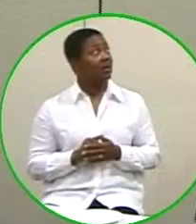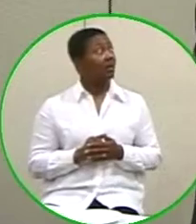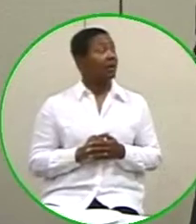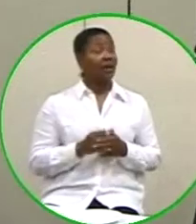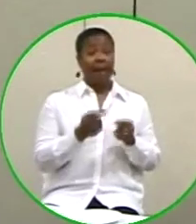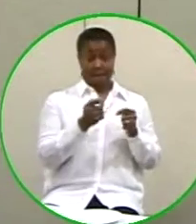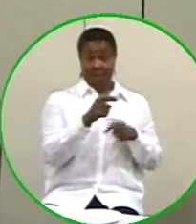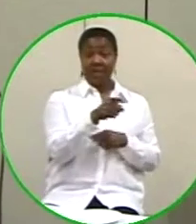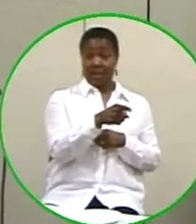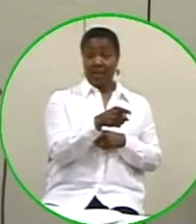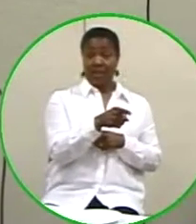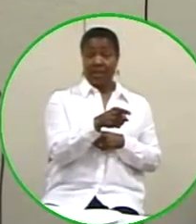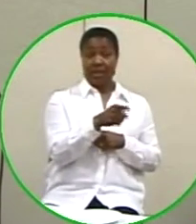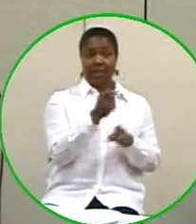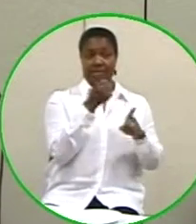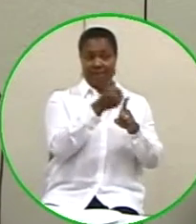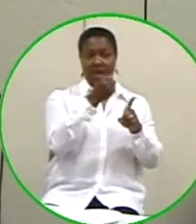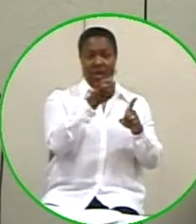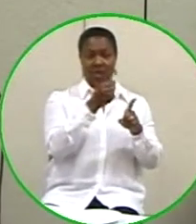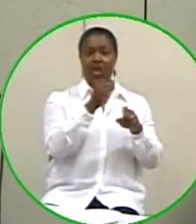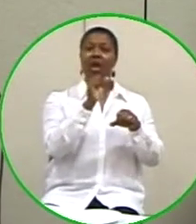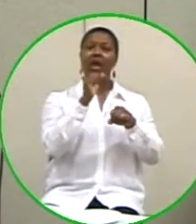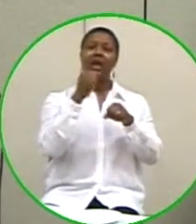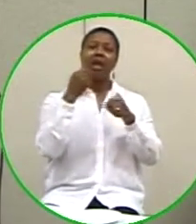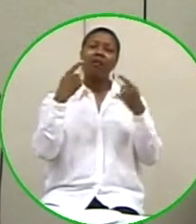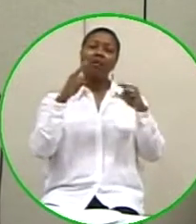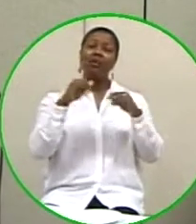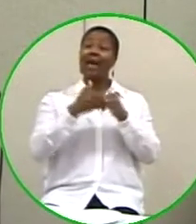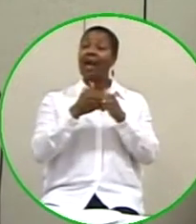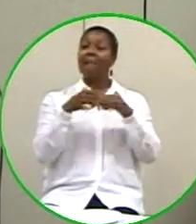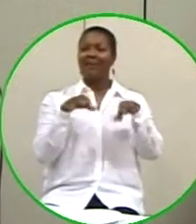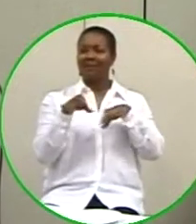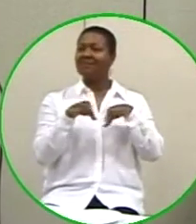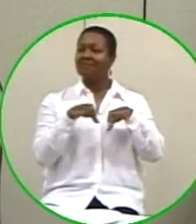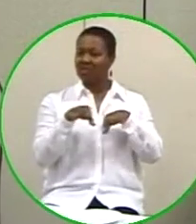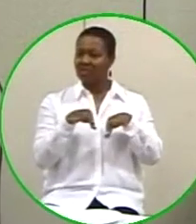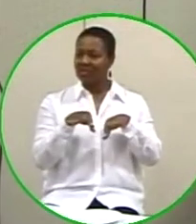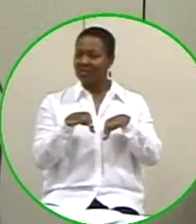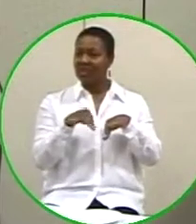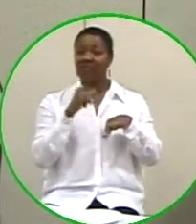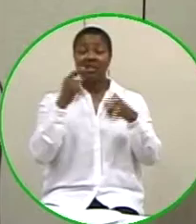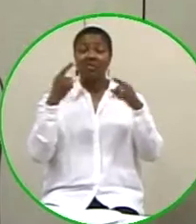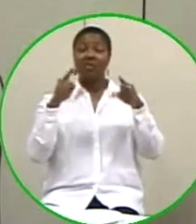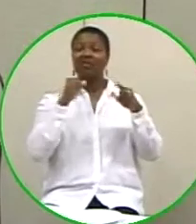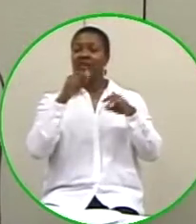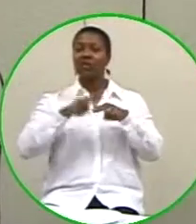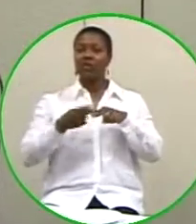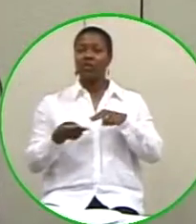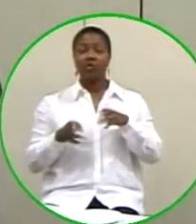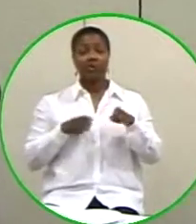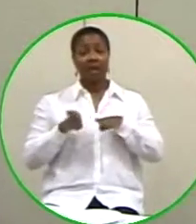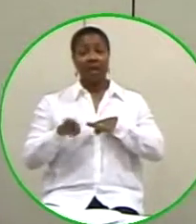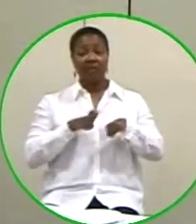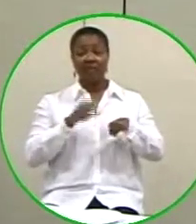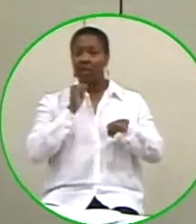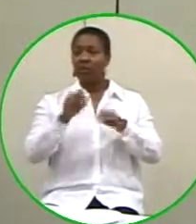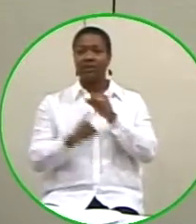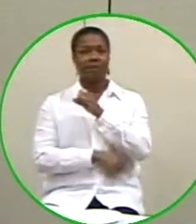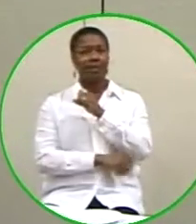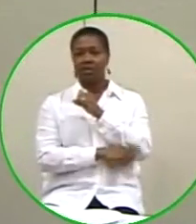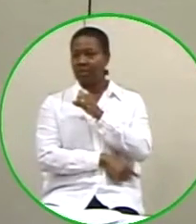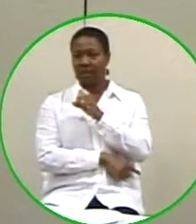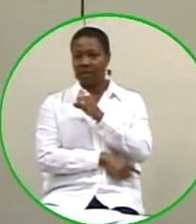Immediately. Yeah, bingo. It works by definition. If it doesn't work, if it doesn't decrease behavior, it wasn't